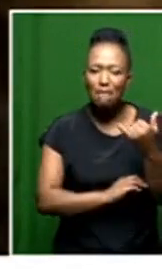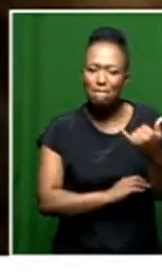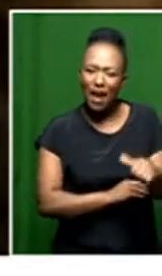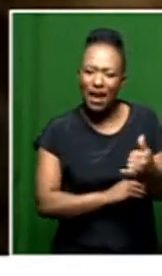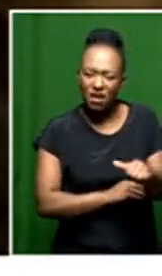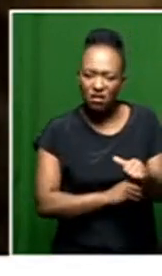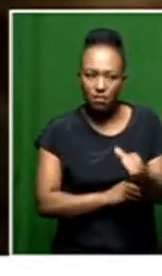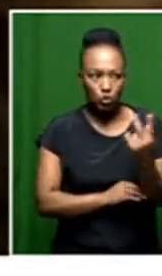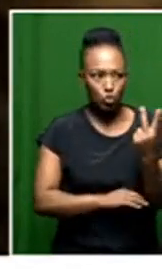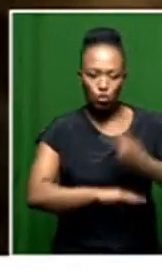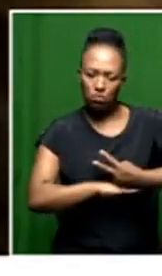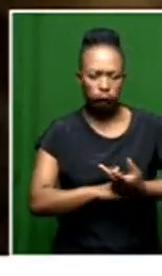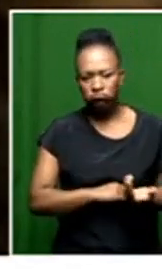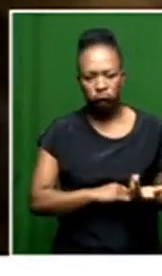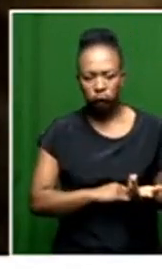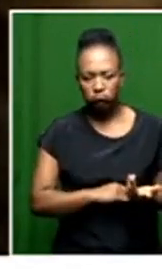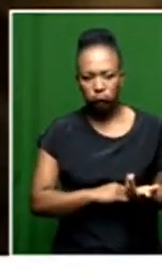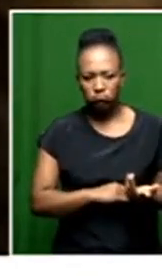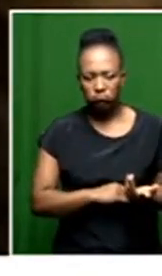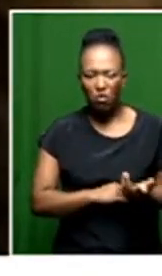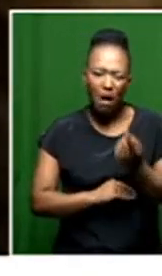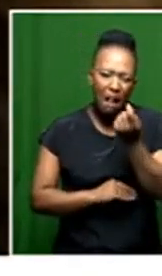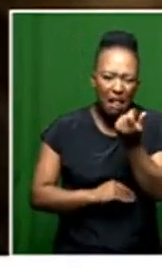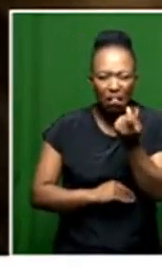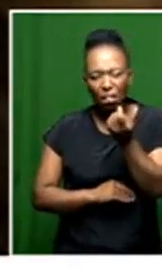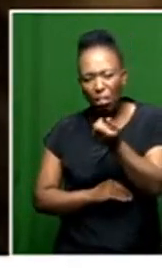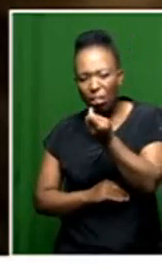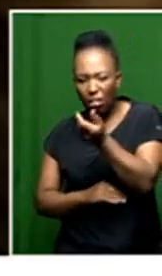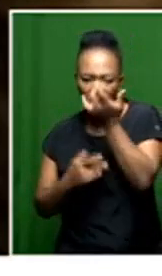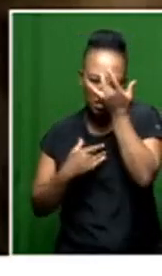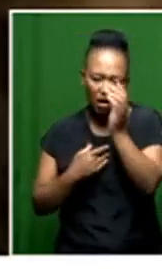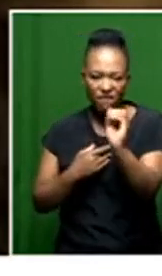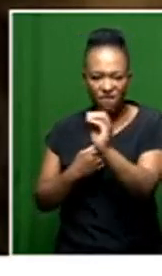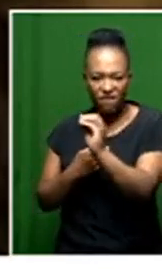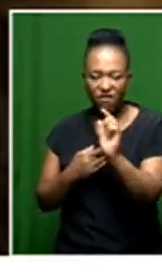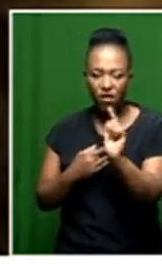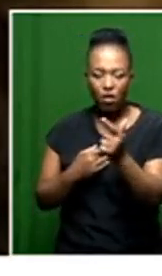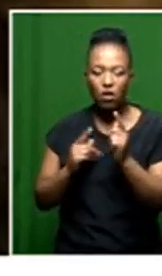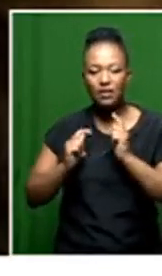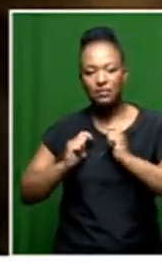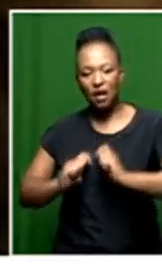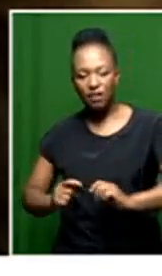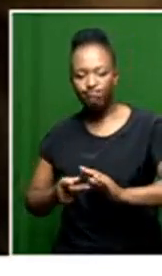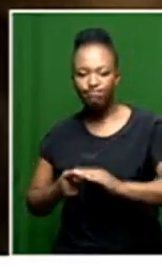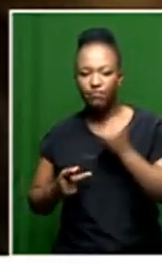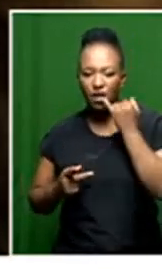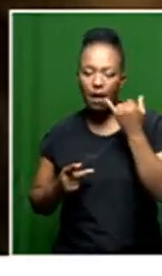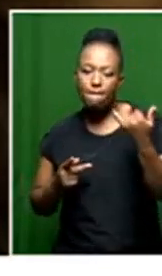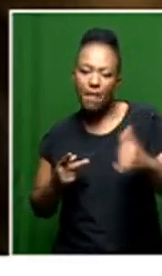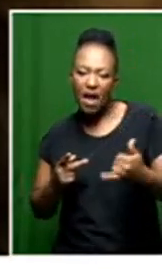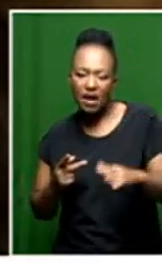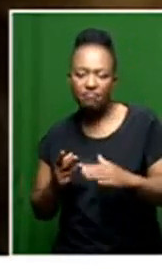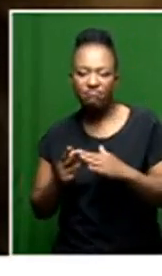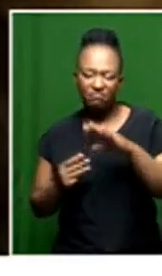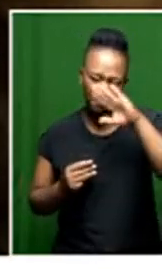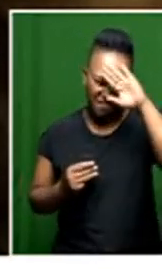more than 2 days. That's all is the mild infection. All these symptoms, if you look at fatigue, pain, look at